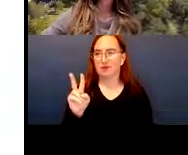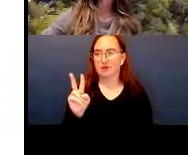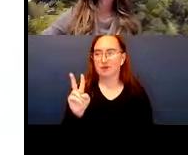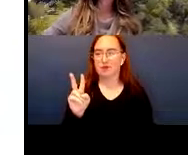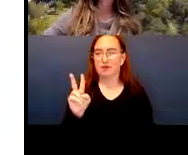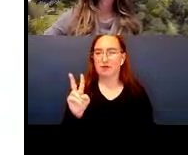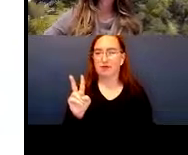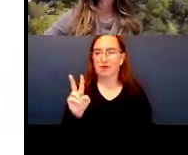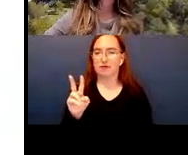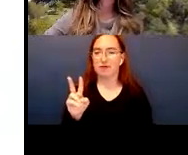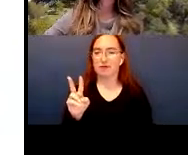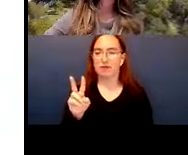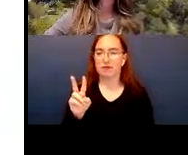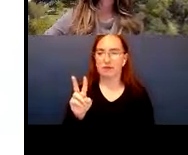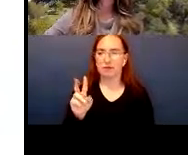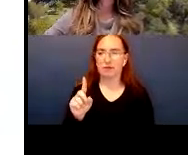2,